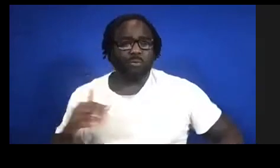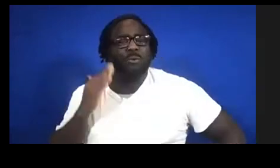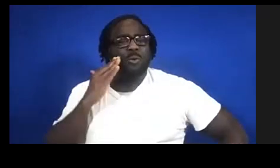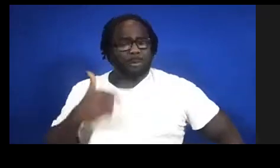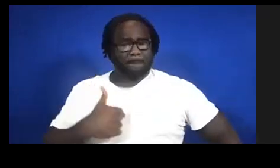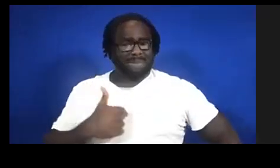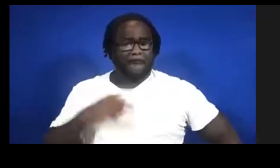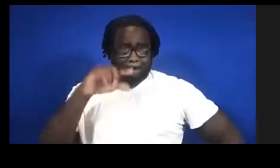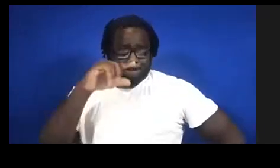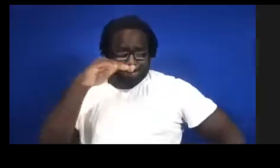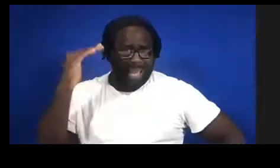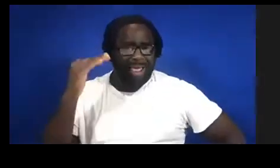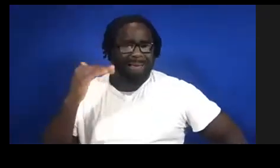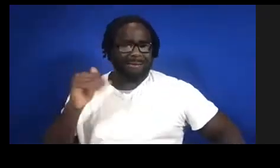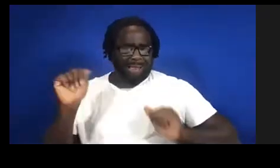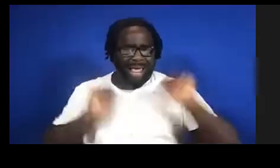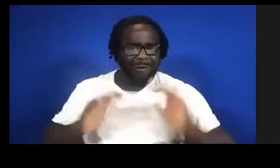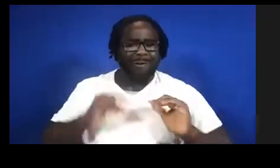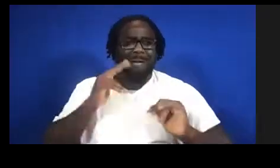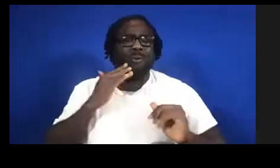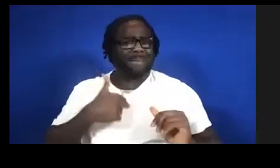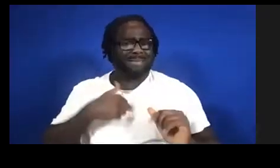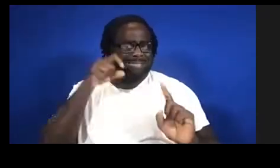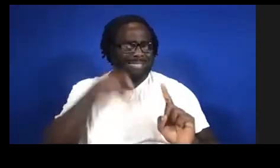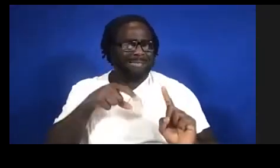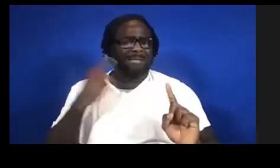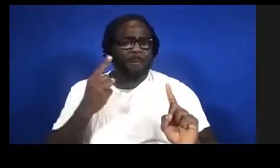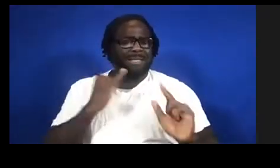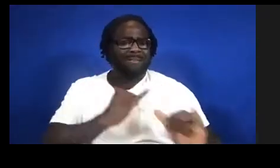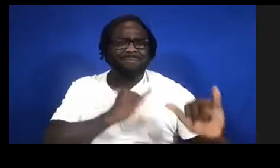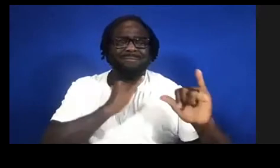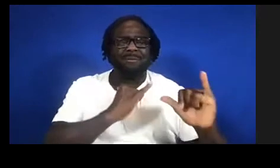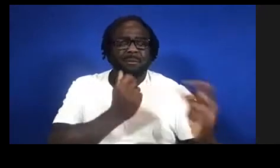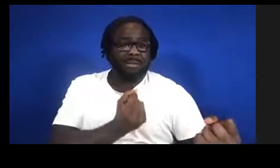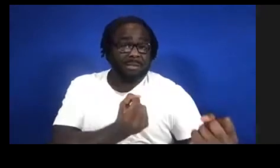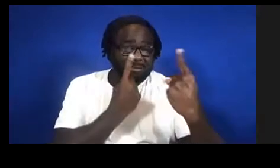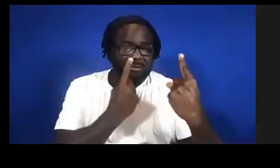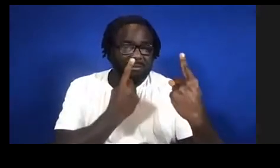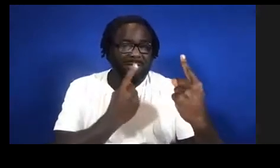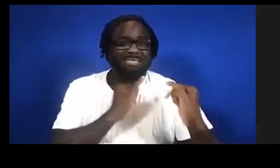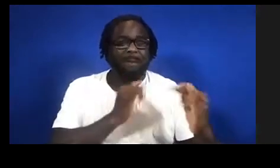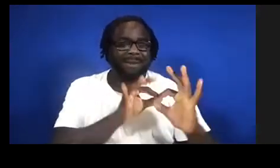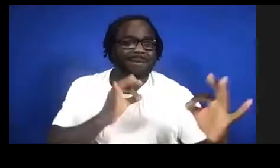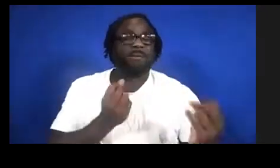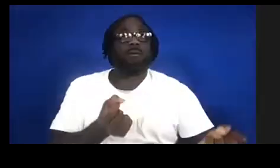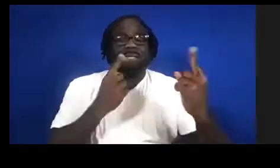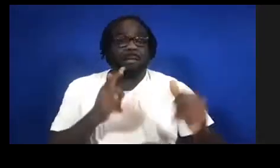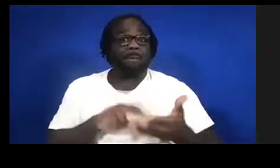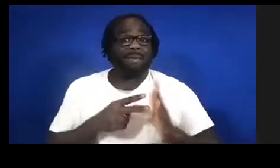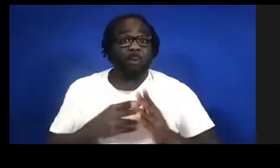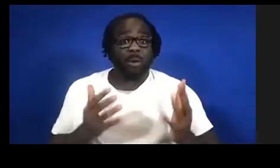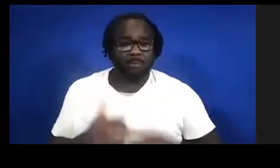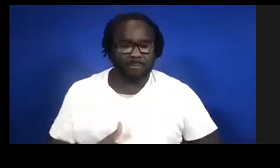I moved to Los Angeles and, clearly I'm a Black performer, right? And I needed someone who was going to be able